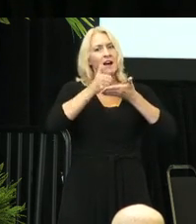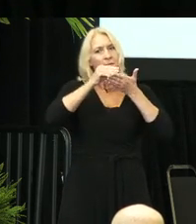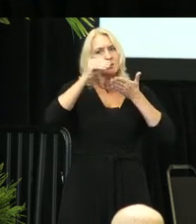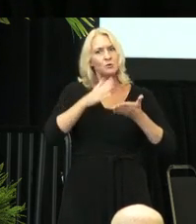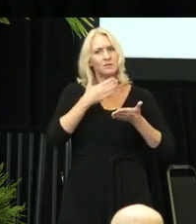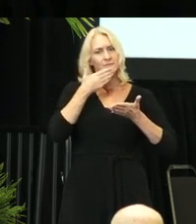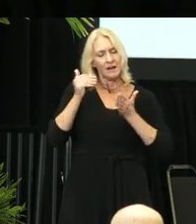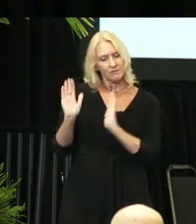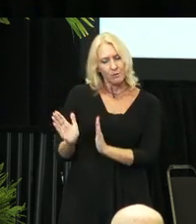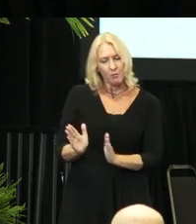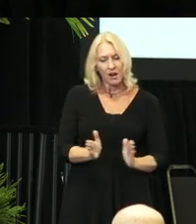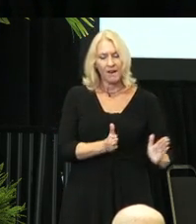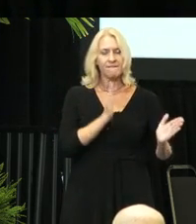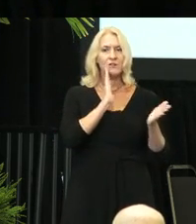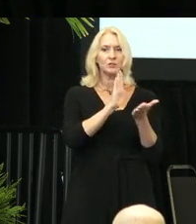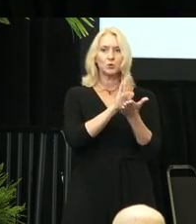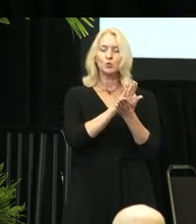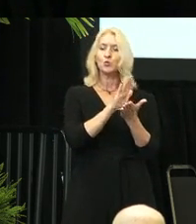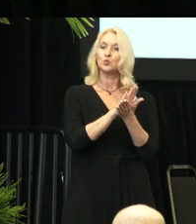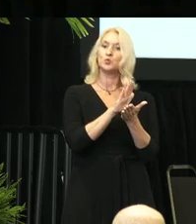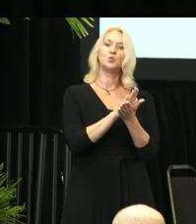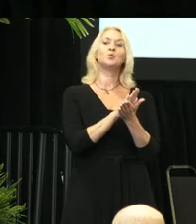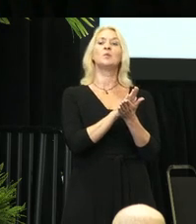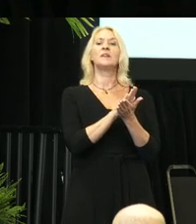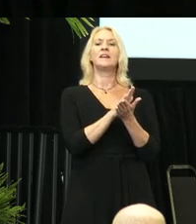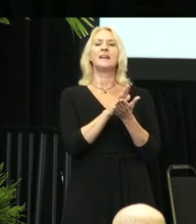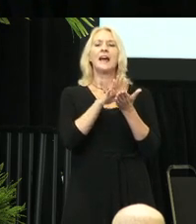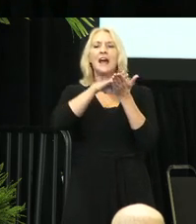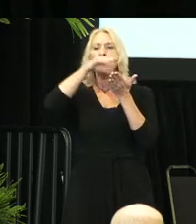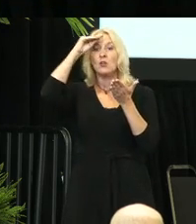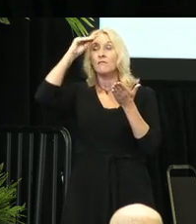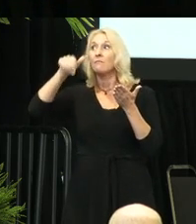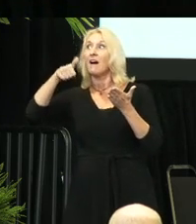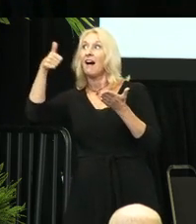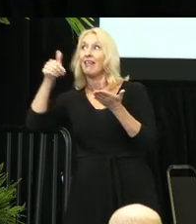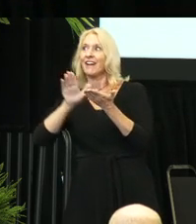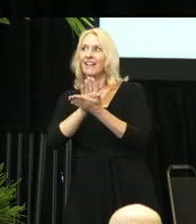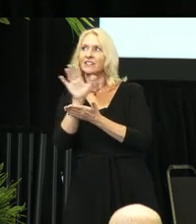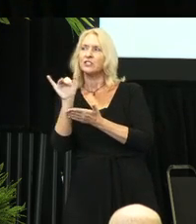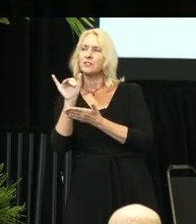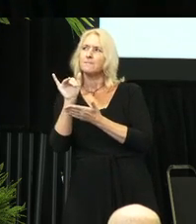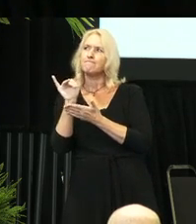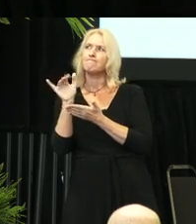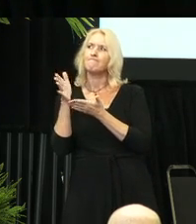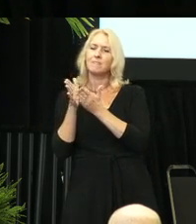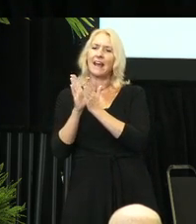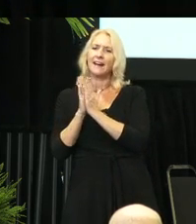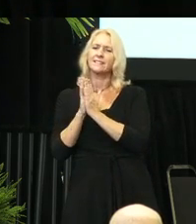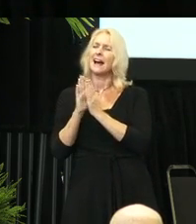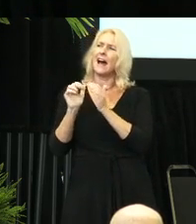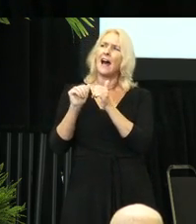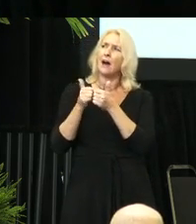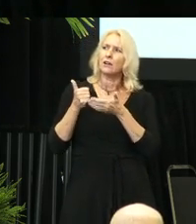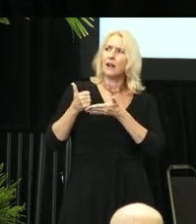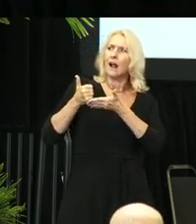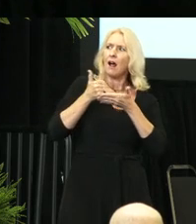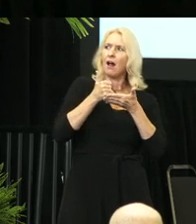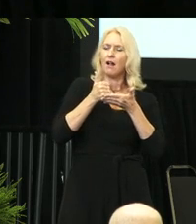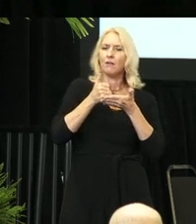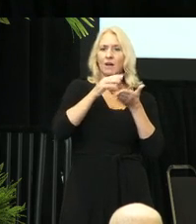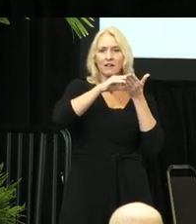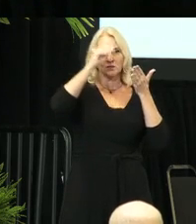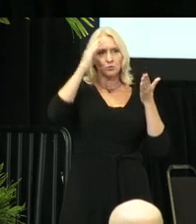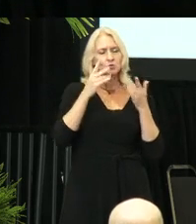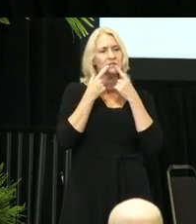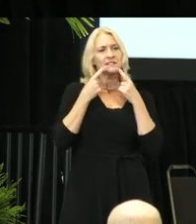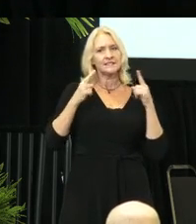and taking what we know from colleagues around the country, what are the things that will intentionally help our students succeed?